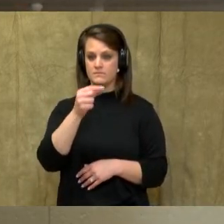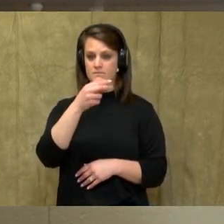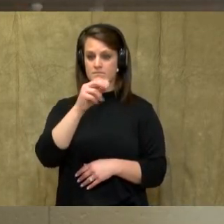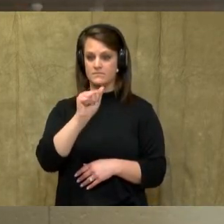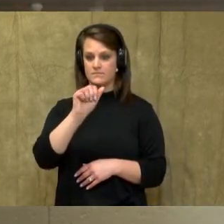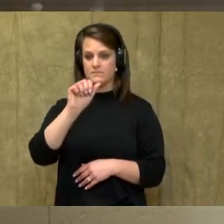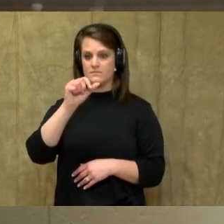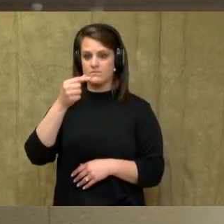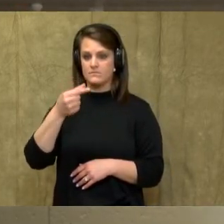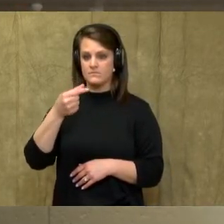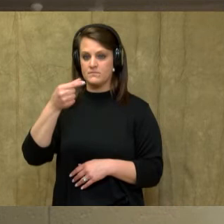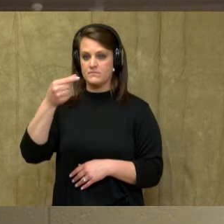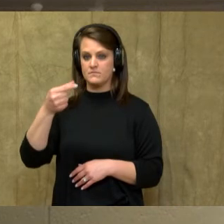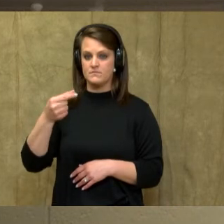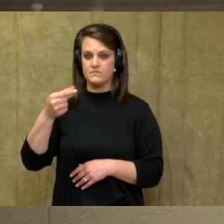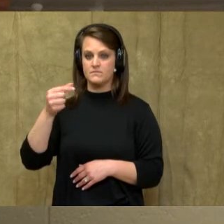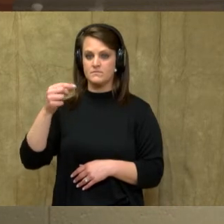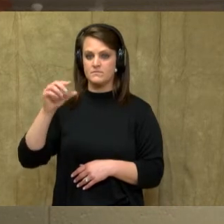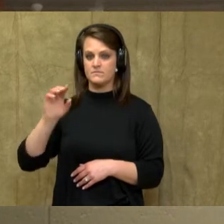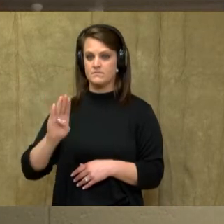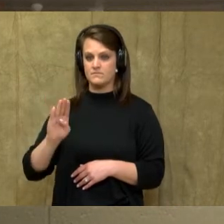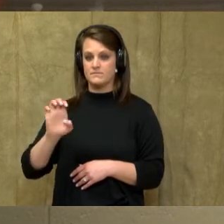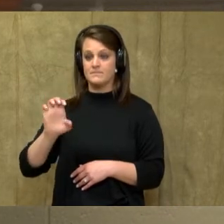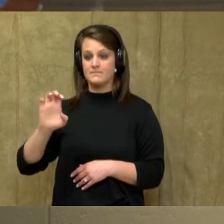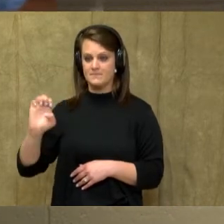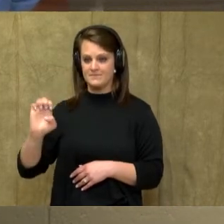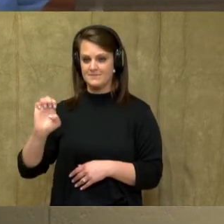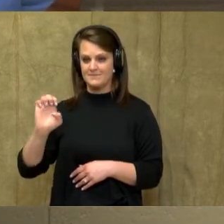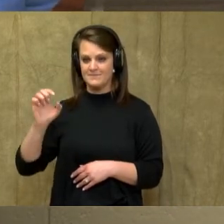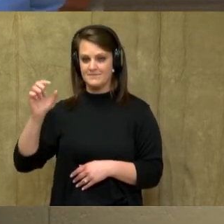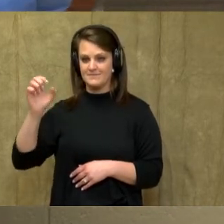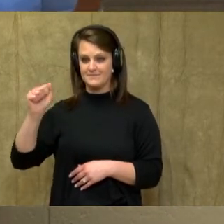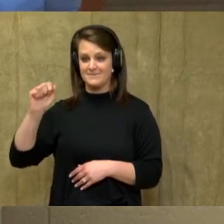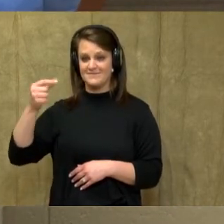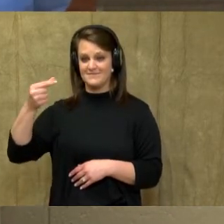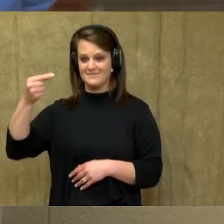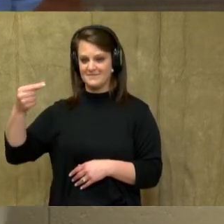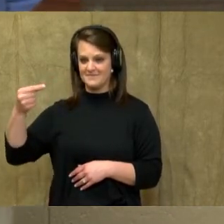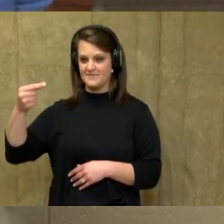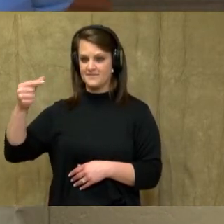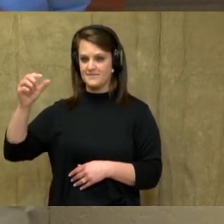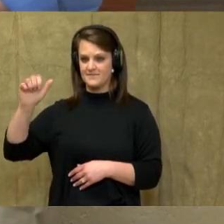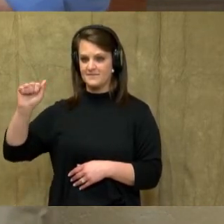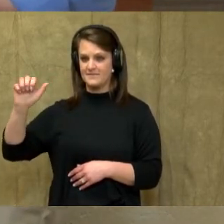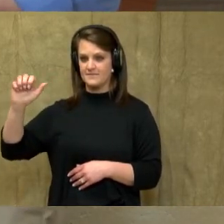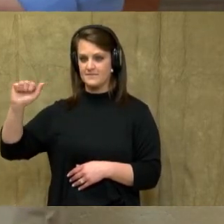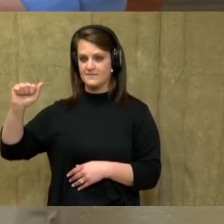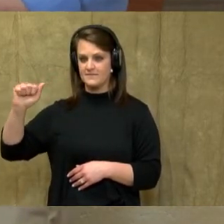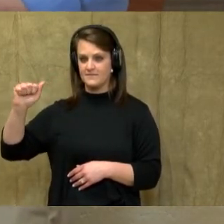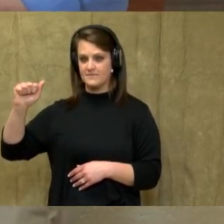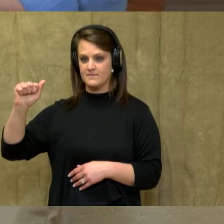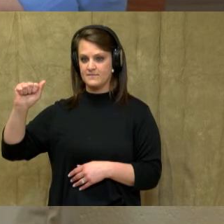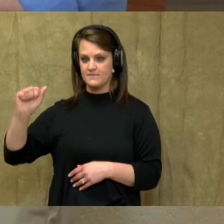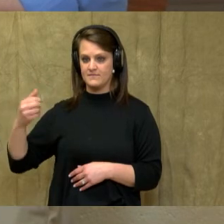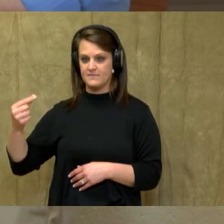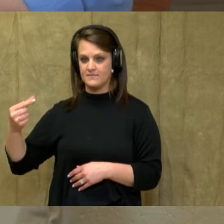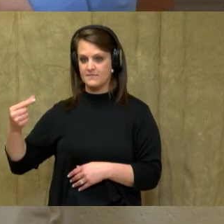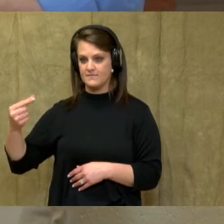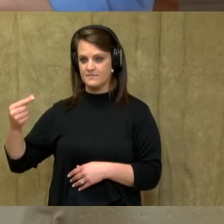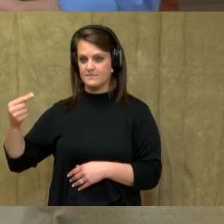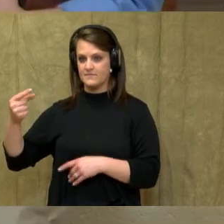A, G, G, E, E, G, G, A,